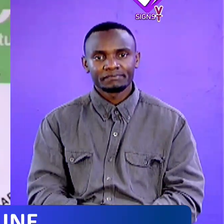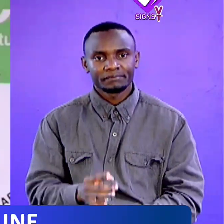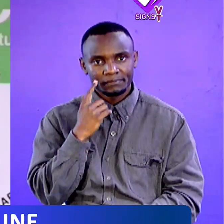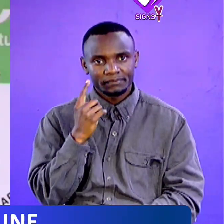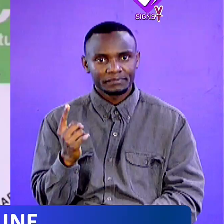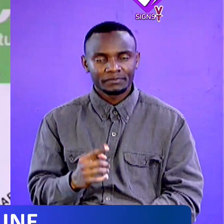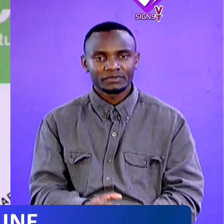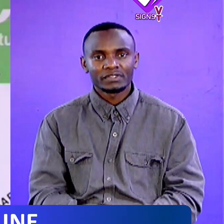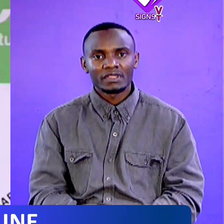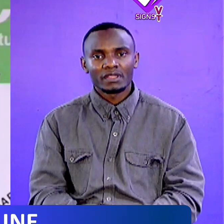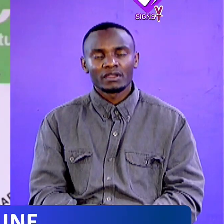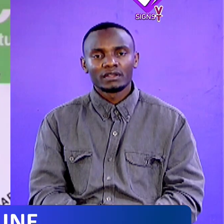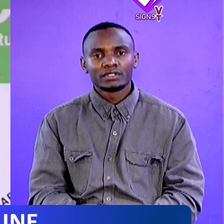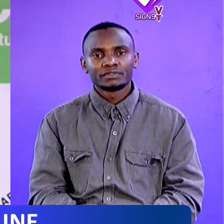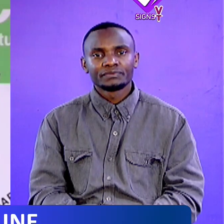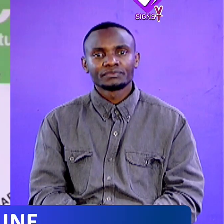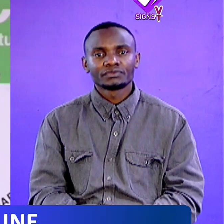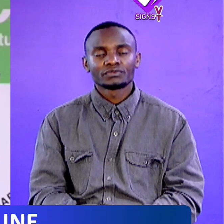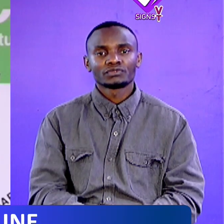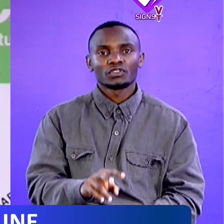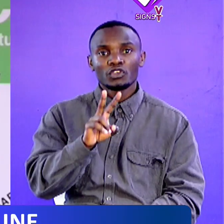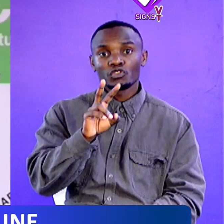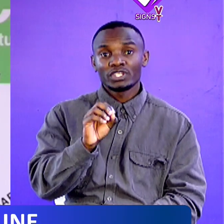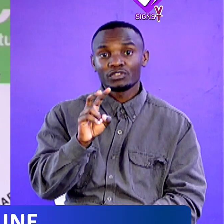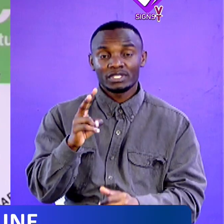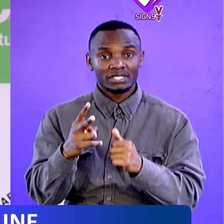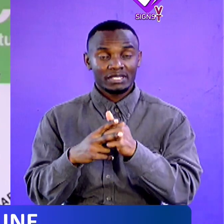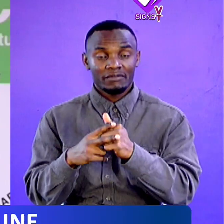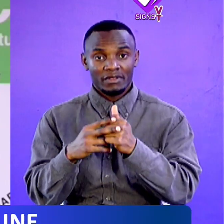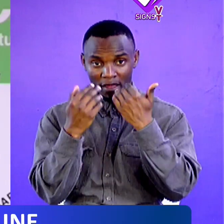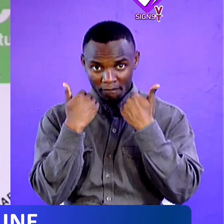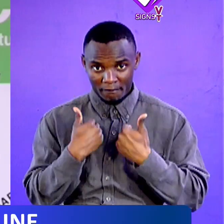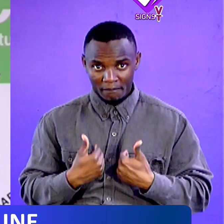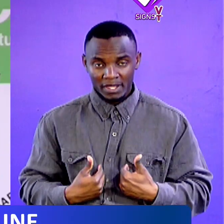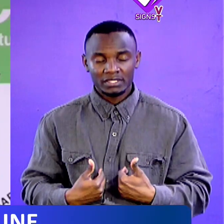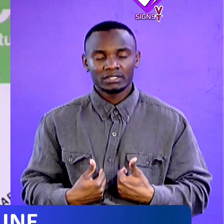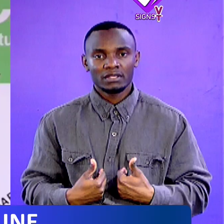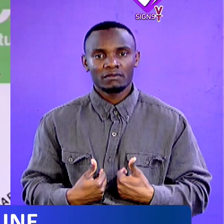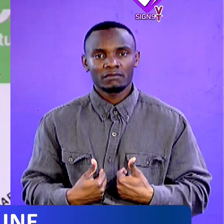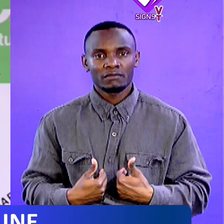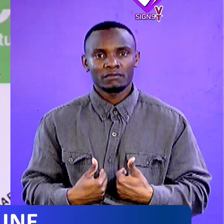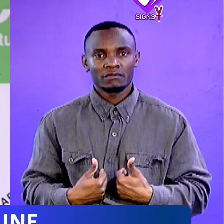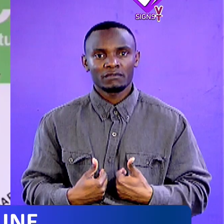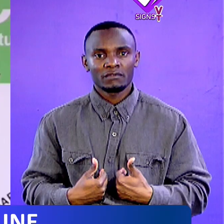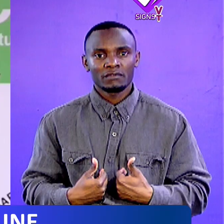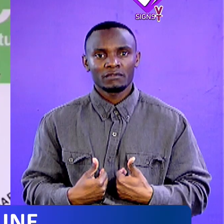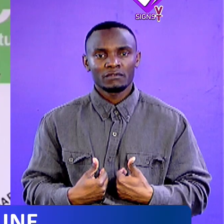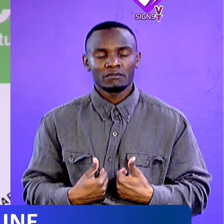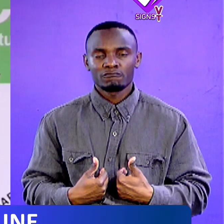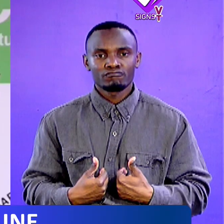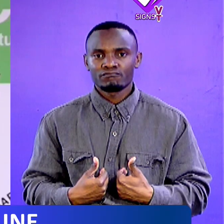Going for 2027, I personally don't think they'll be stealing our votes. It's almost